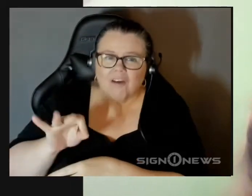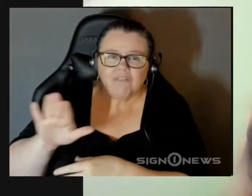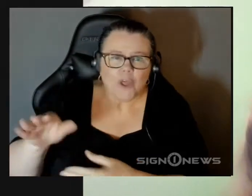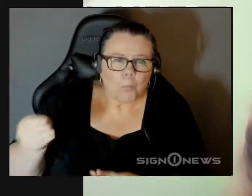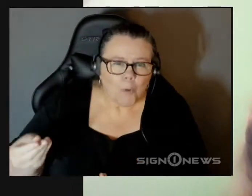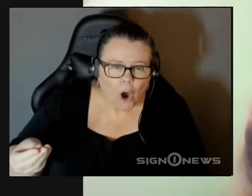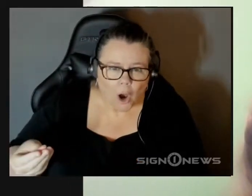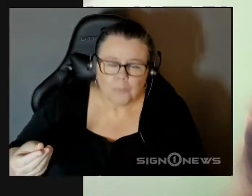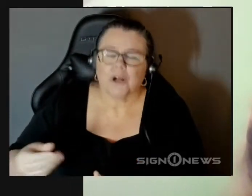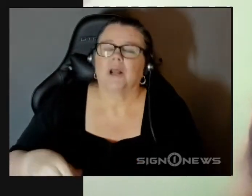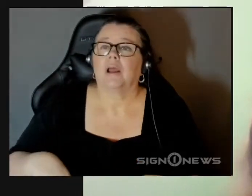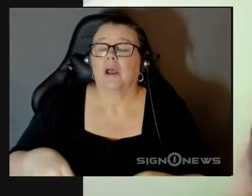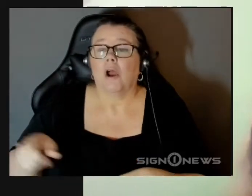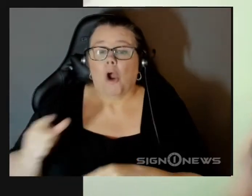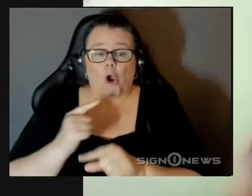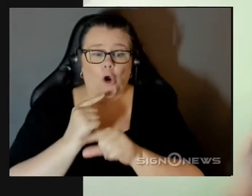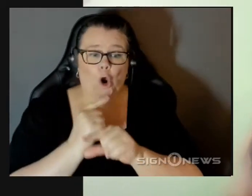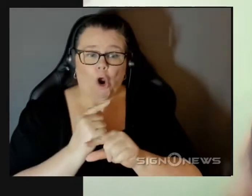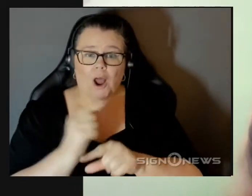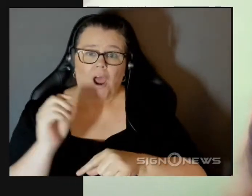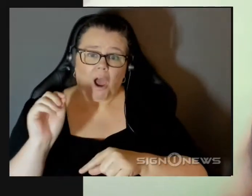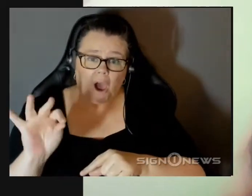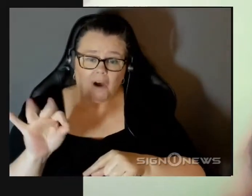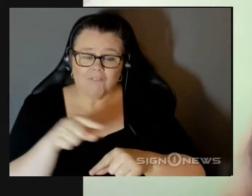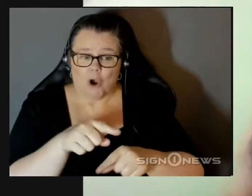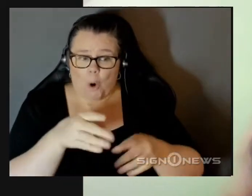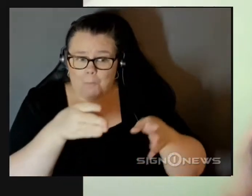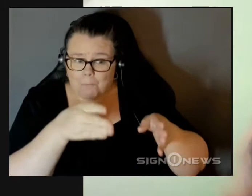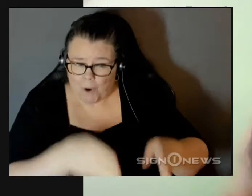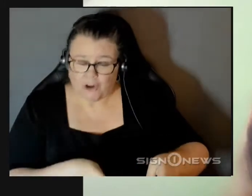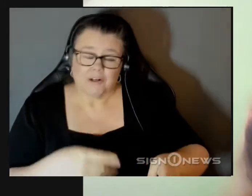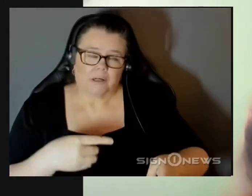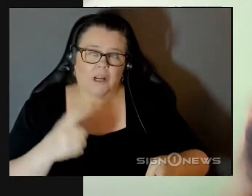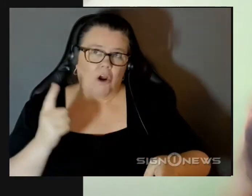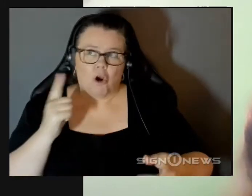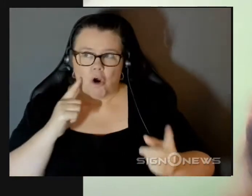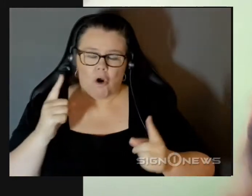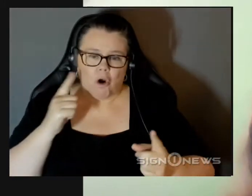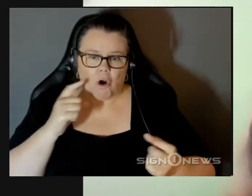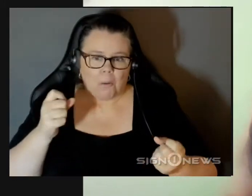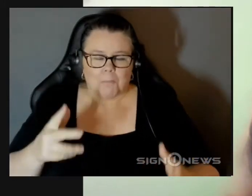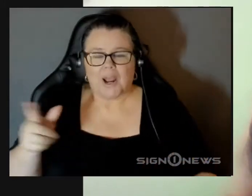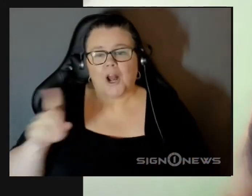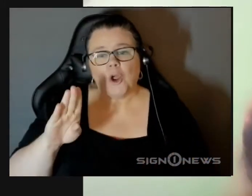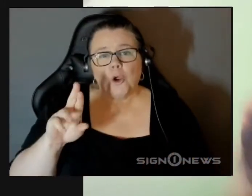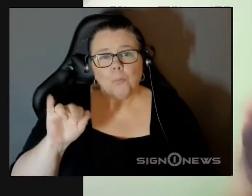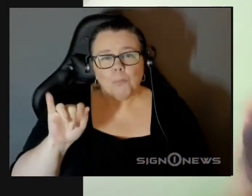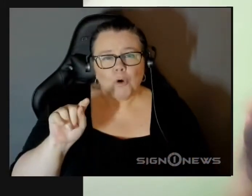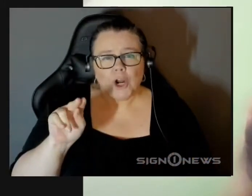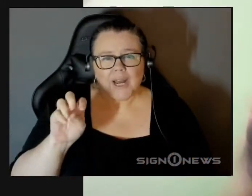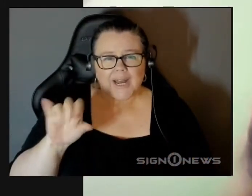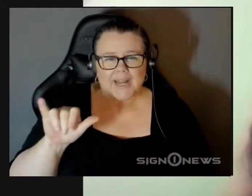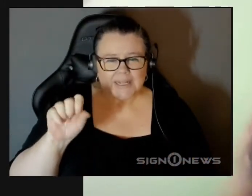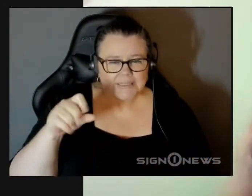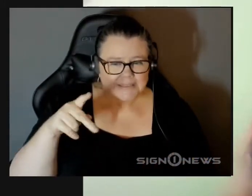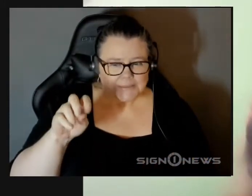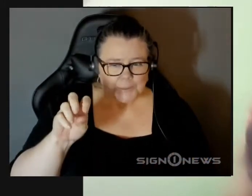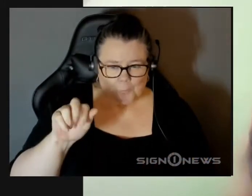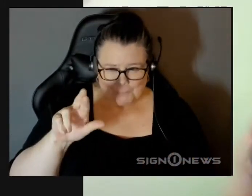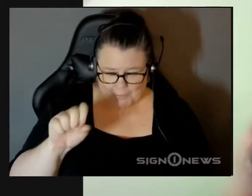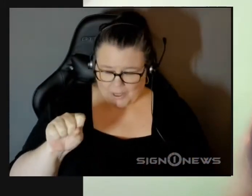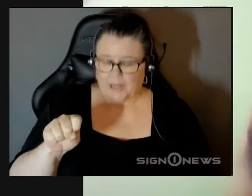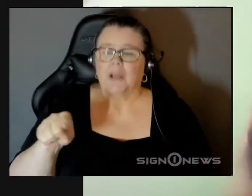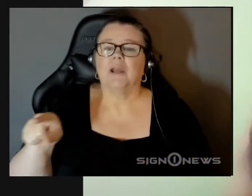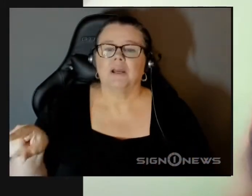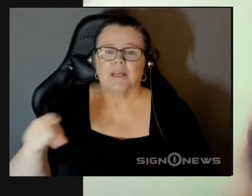guardian of the person. I think we've heard a lot about Britney Spears case recently. California uses conservatorship to refer to all the